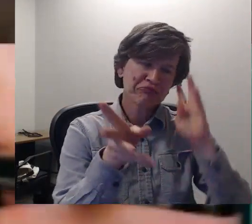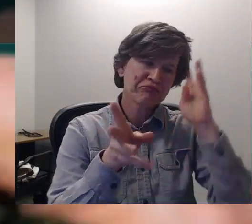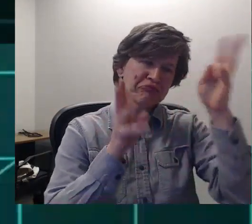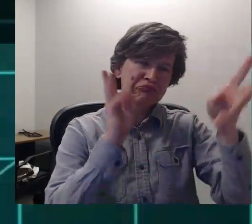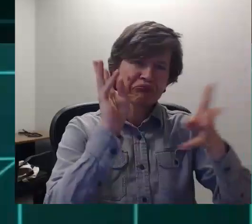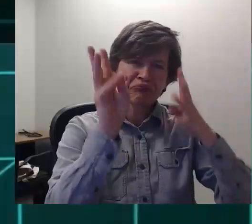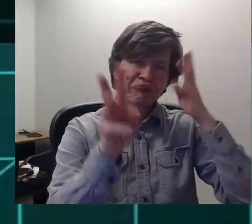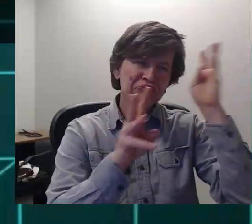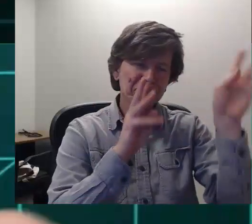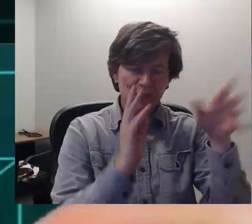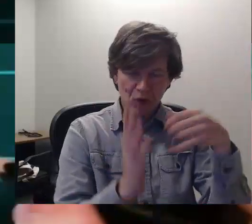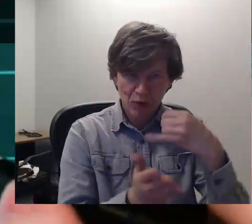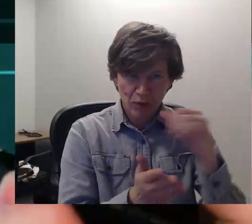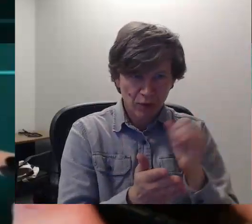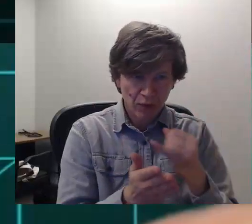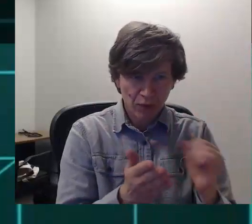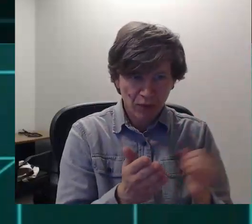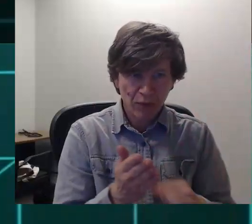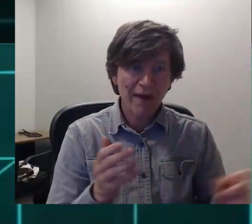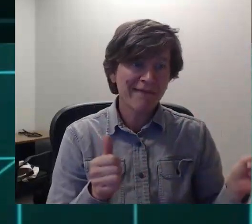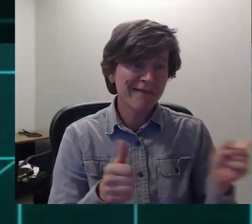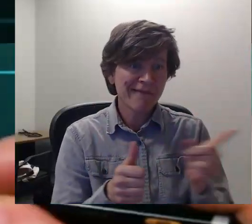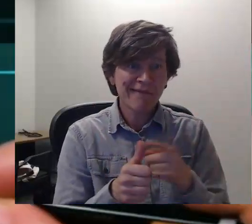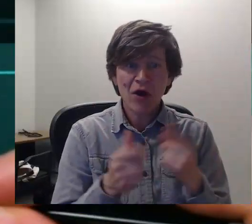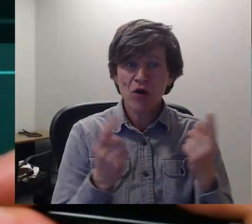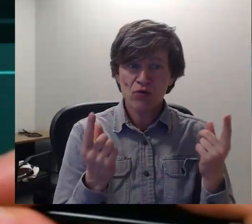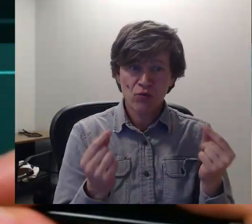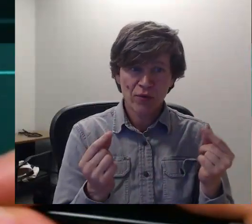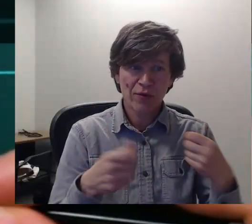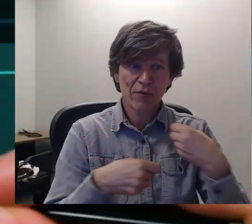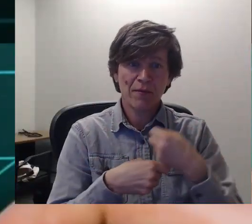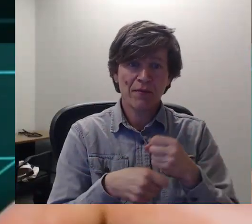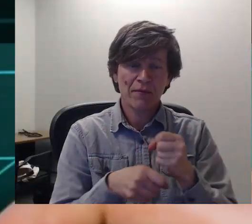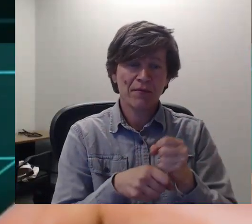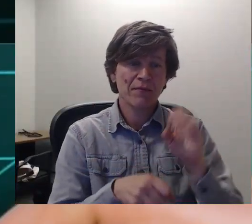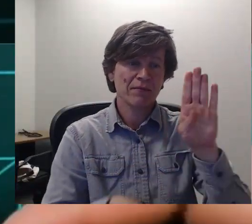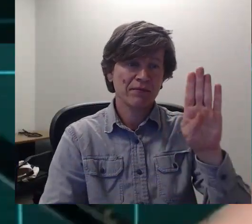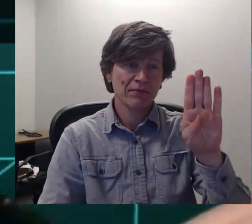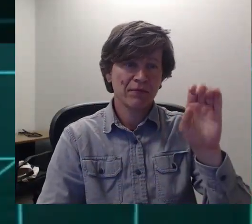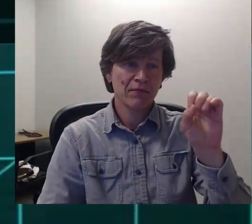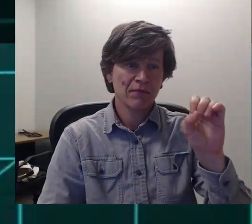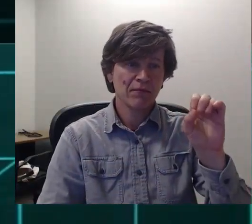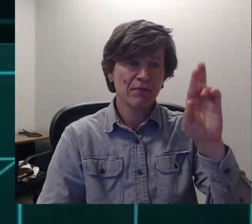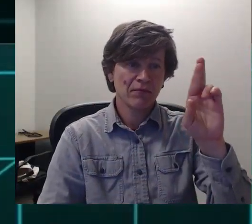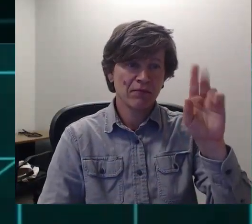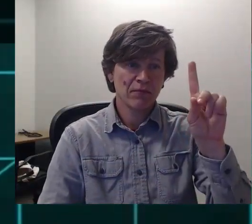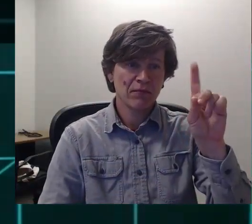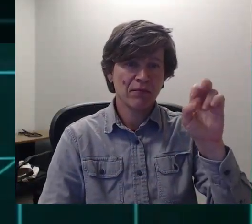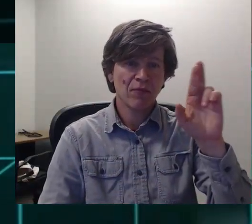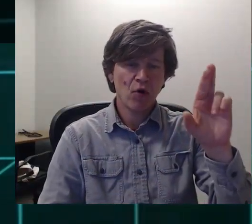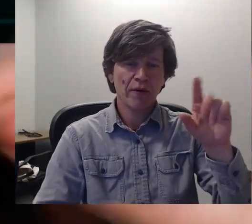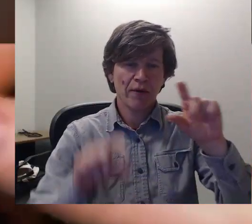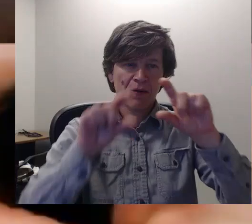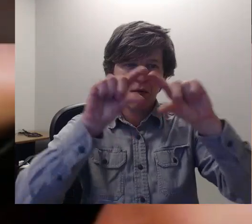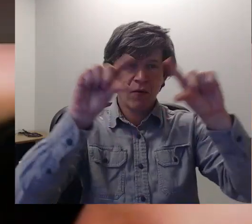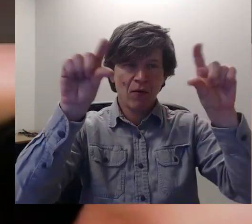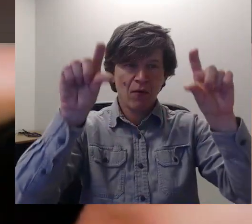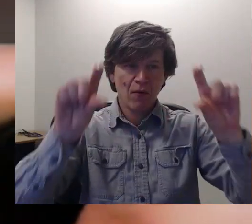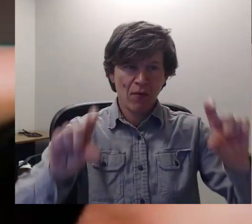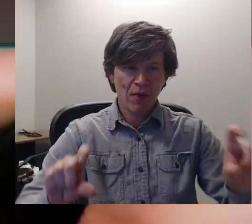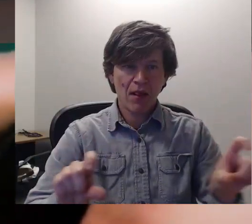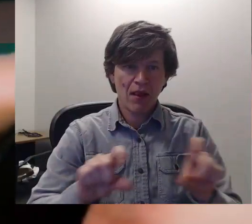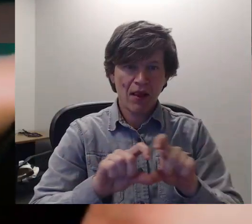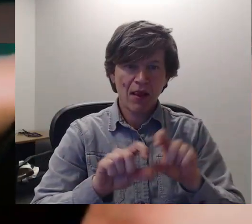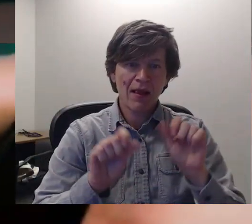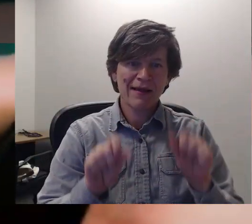The first step in making a tile is to make a border. The typical way of doing this is to make a dot